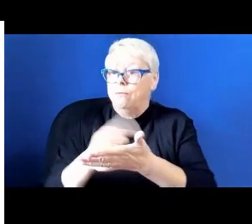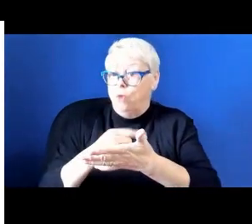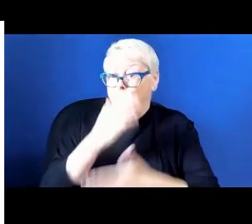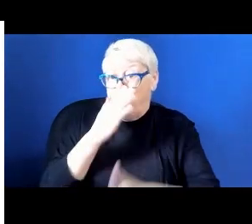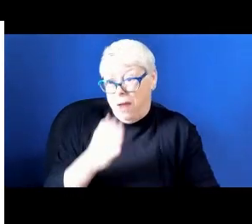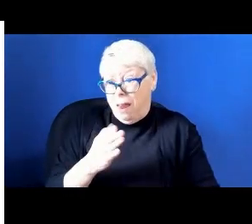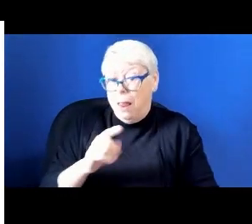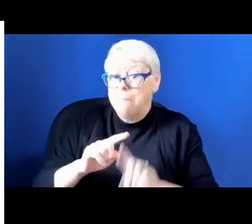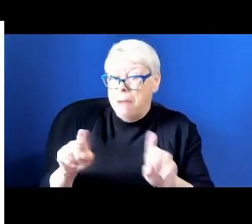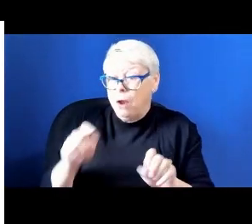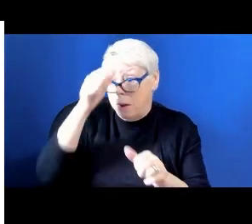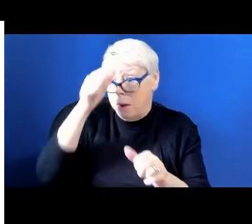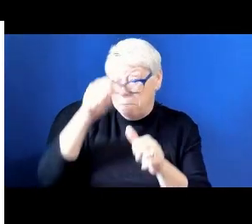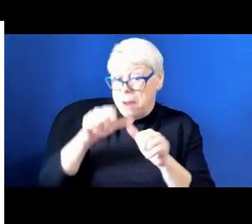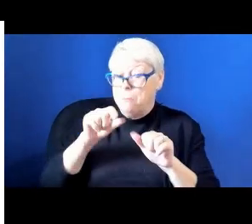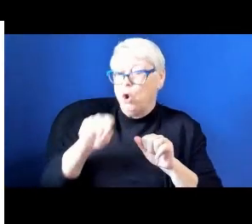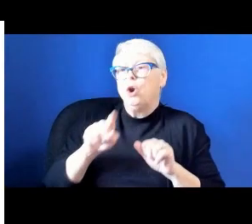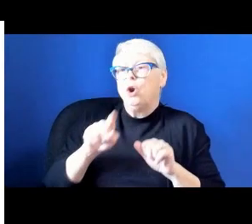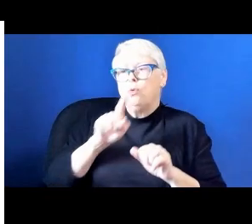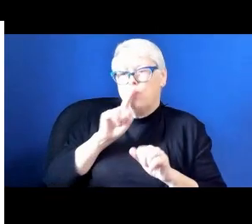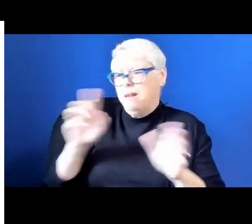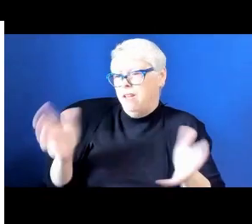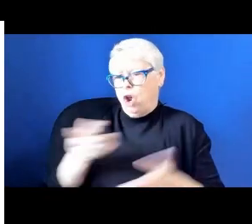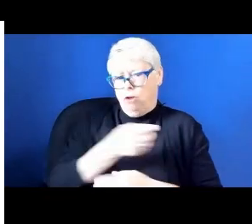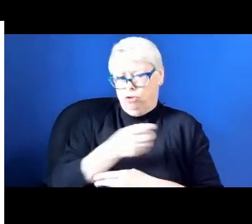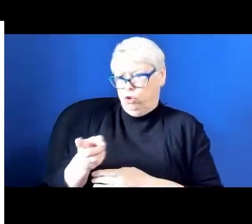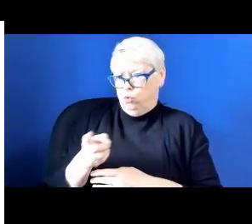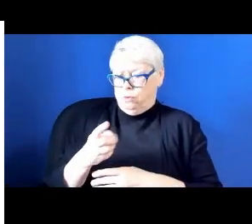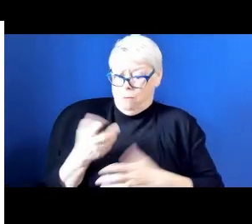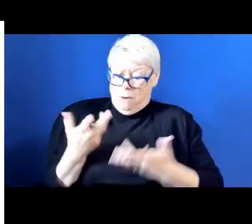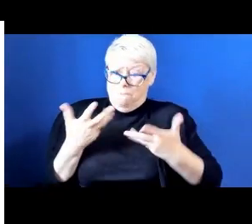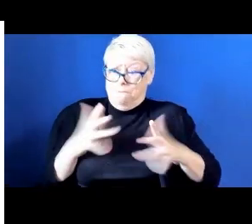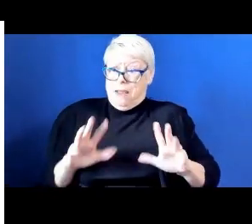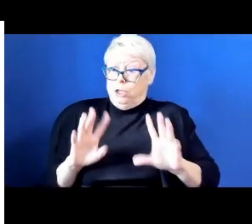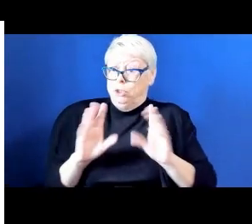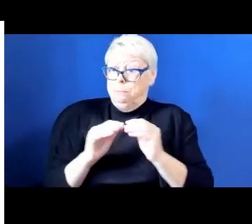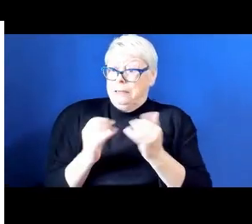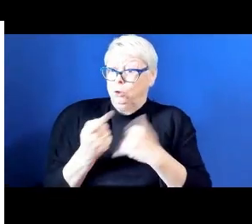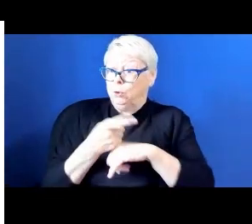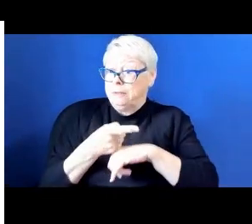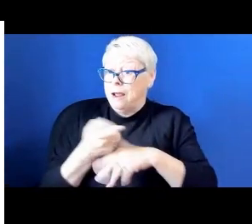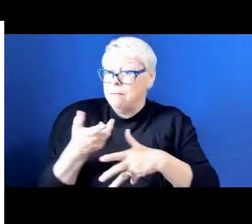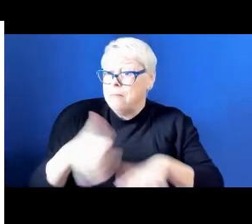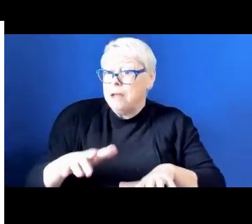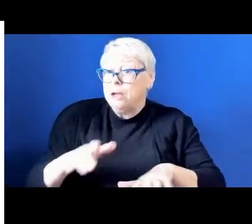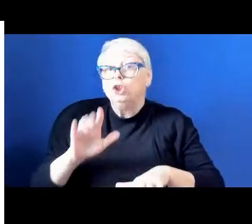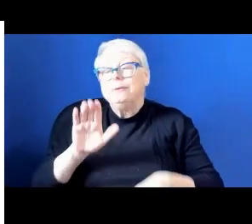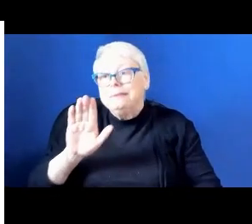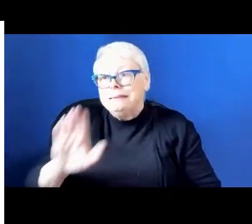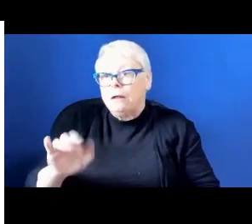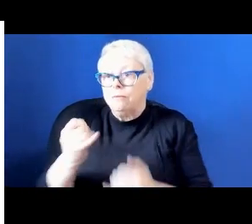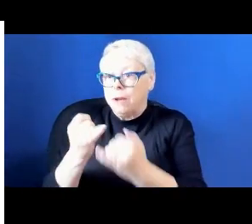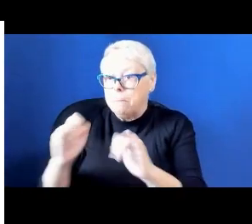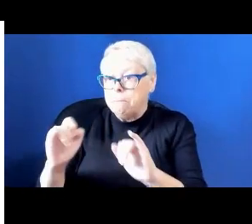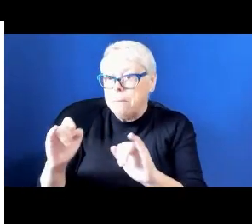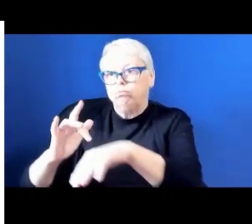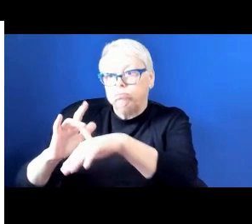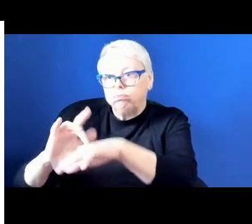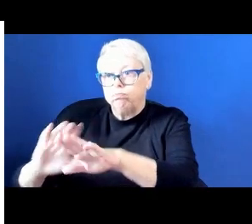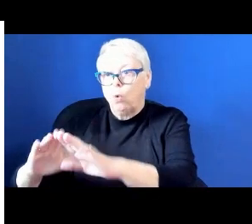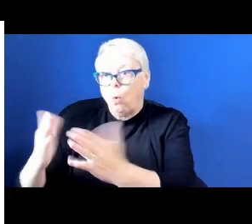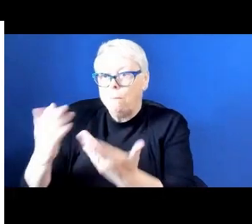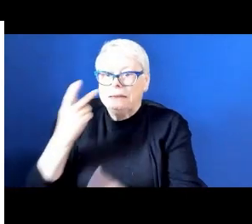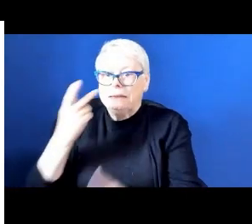will encourage you after today's webinar, just discover this tool by yourself in a calm